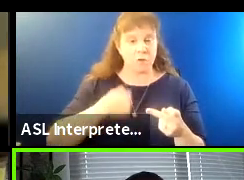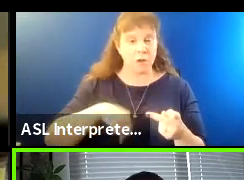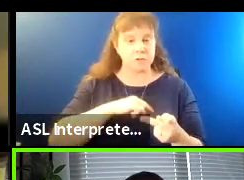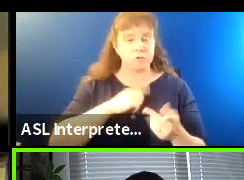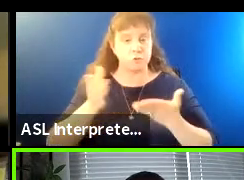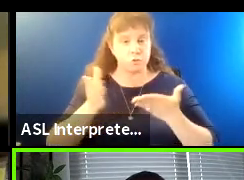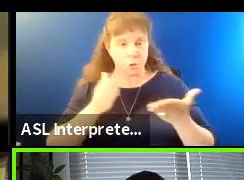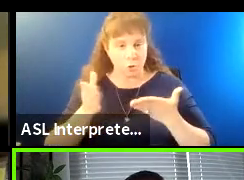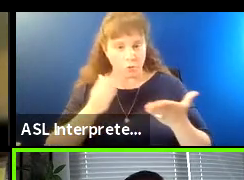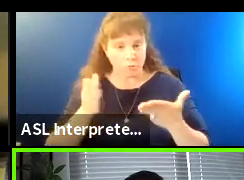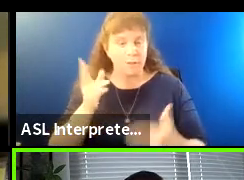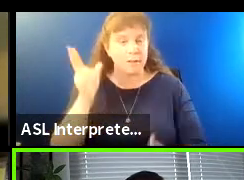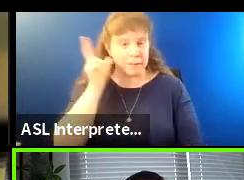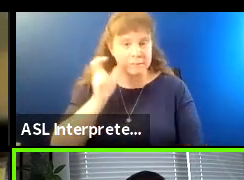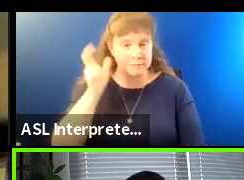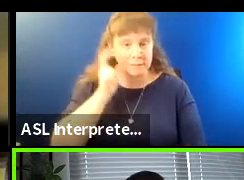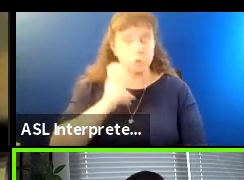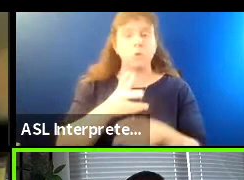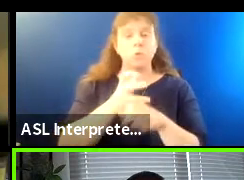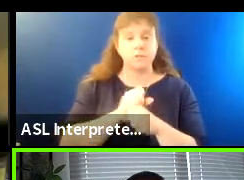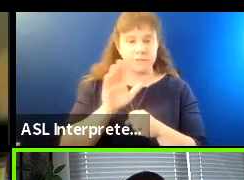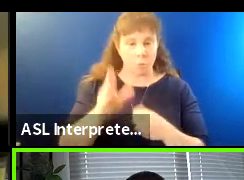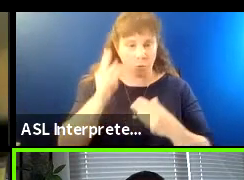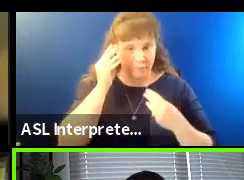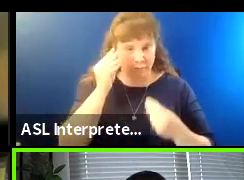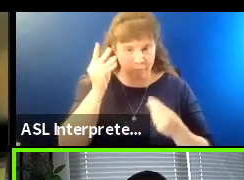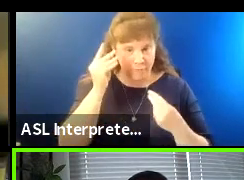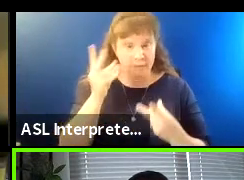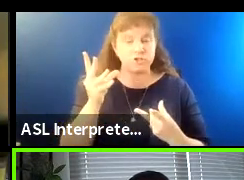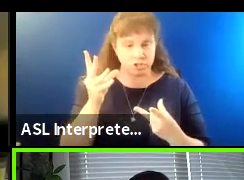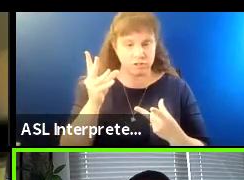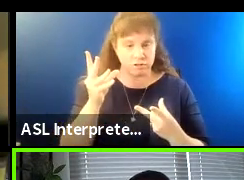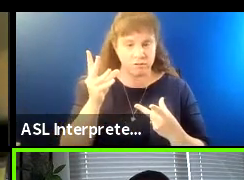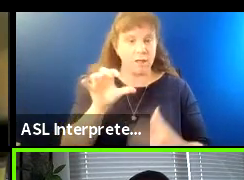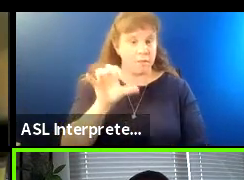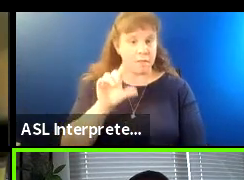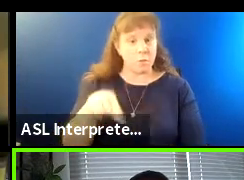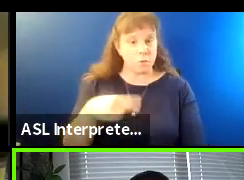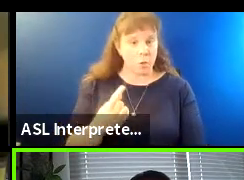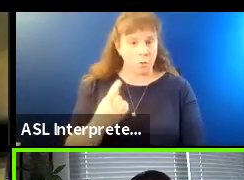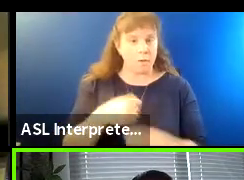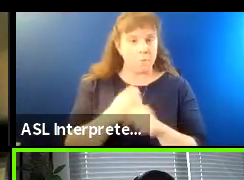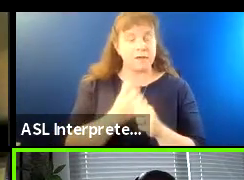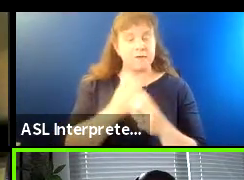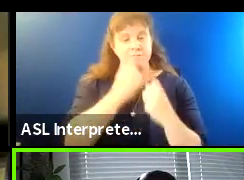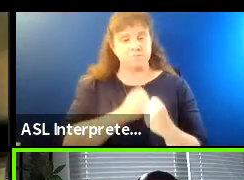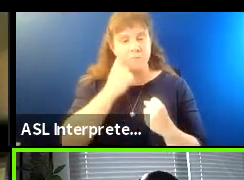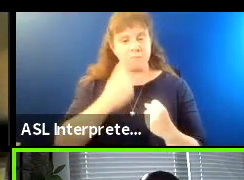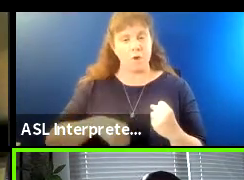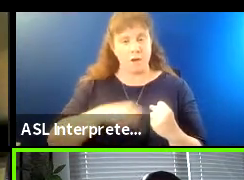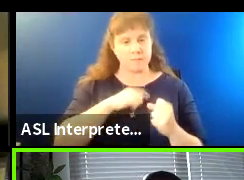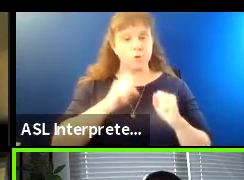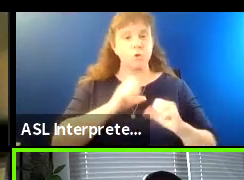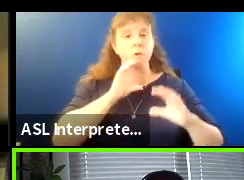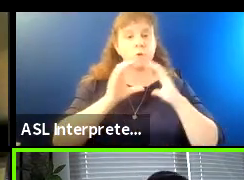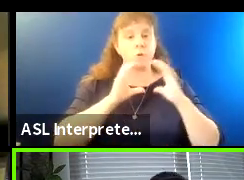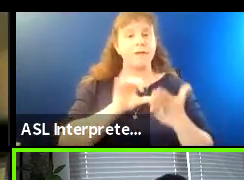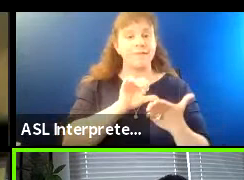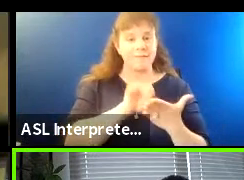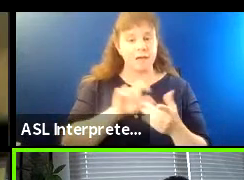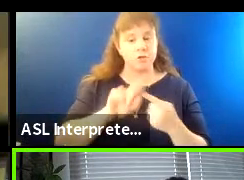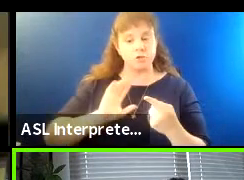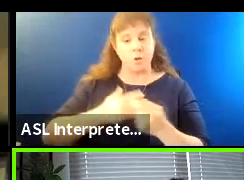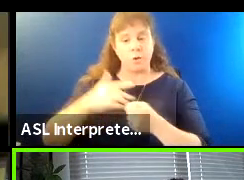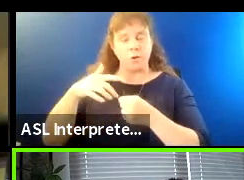listen, to receive your information, and that alone made it valuable for us that we could communicate that to our local